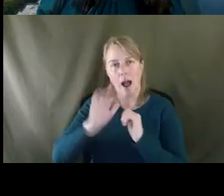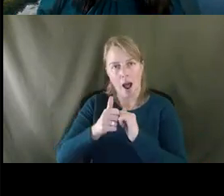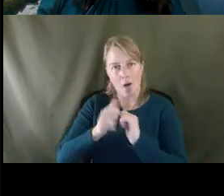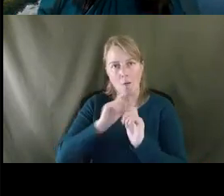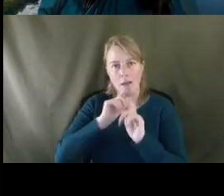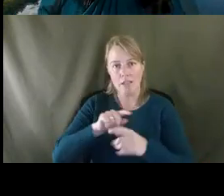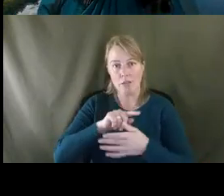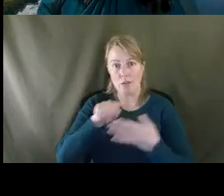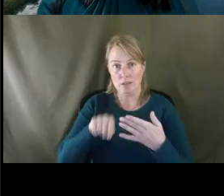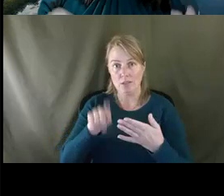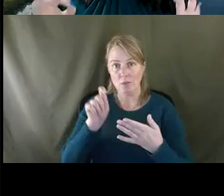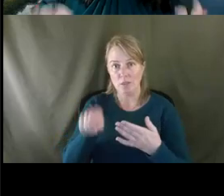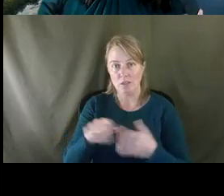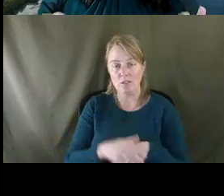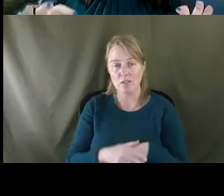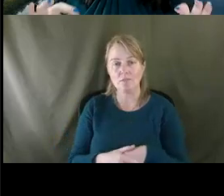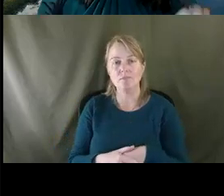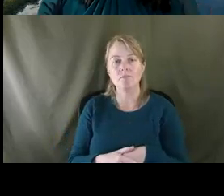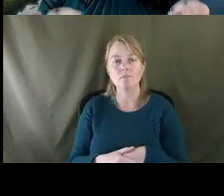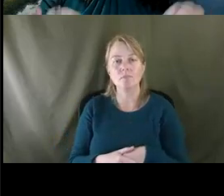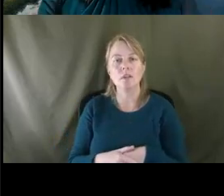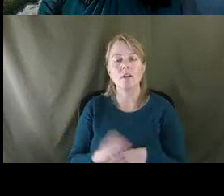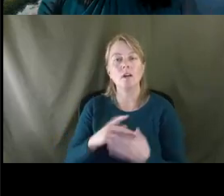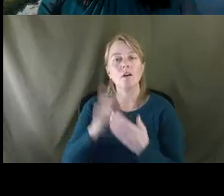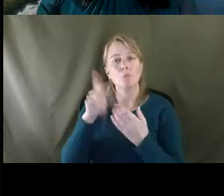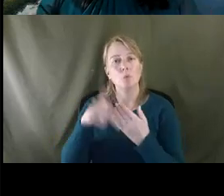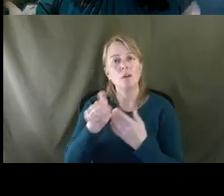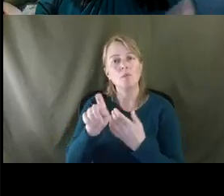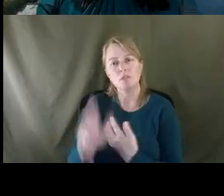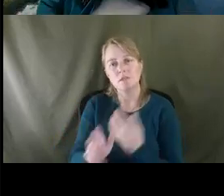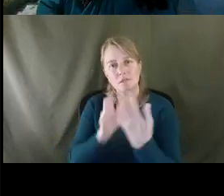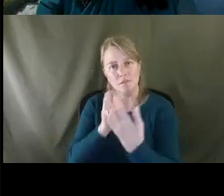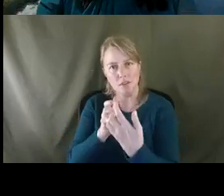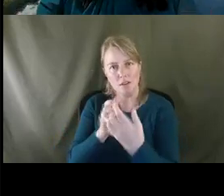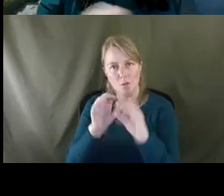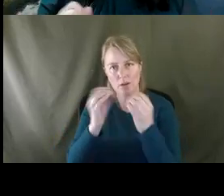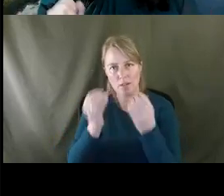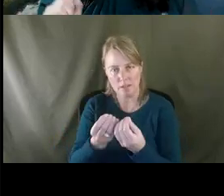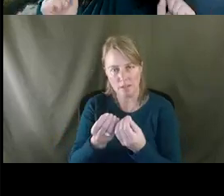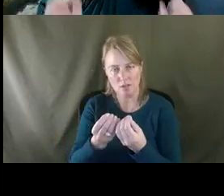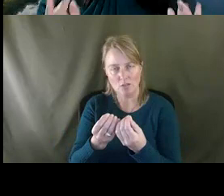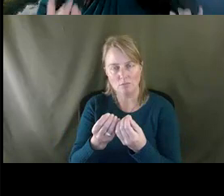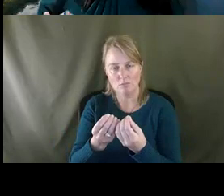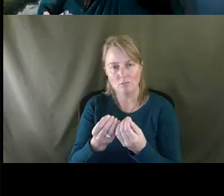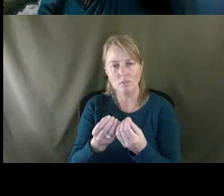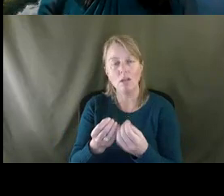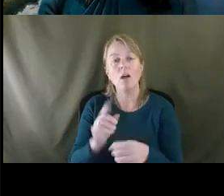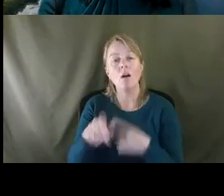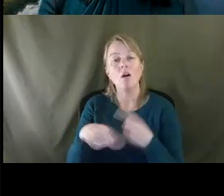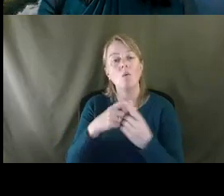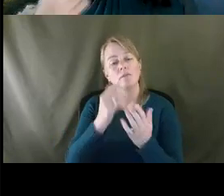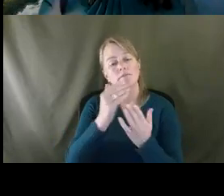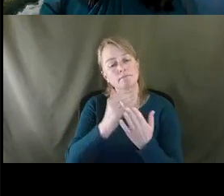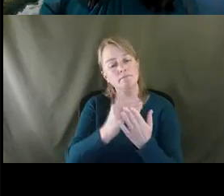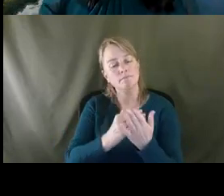these questions. Mold the program to fit your organization, not the other way around. Once you outline the